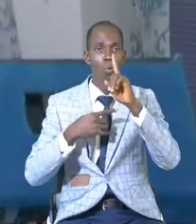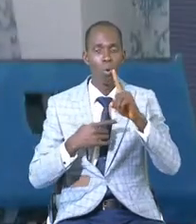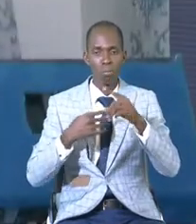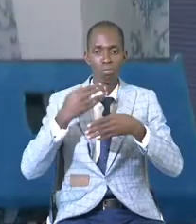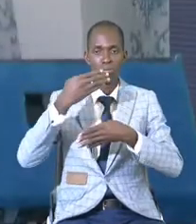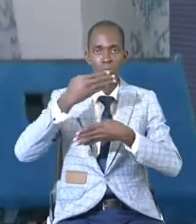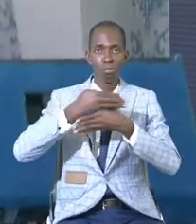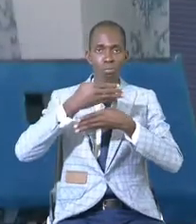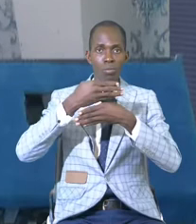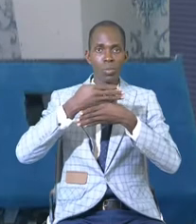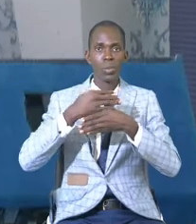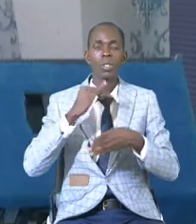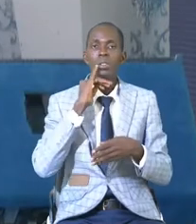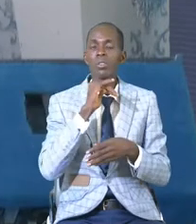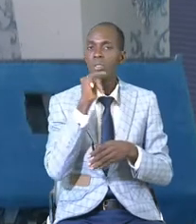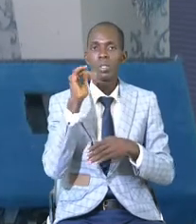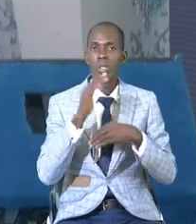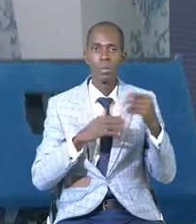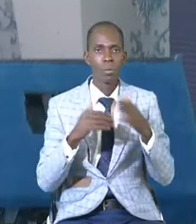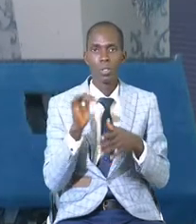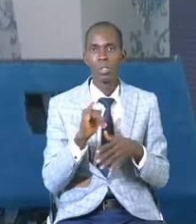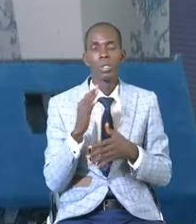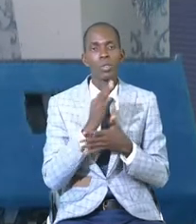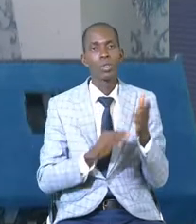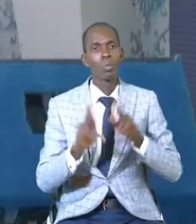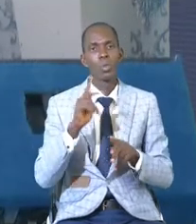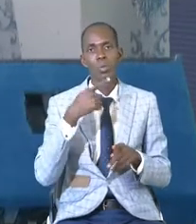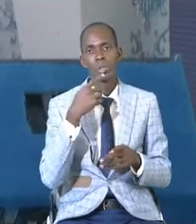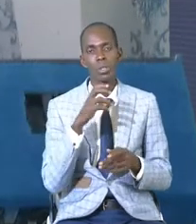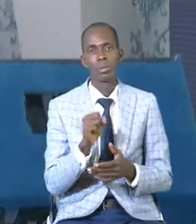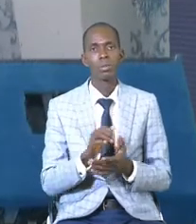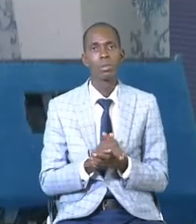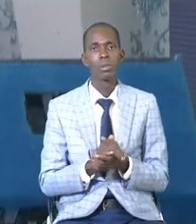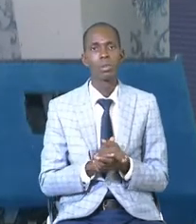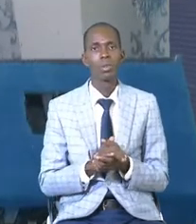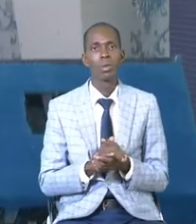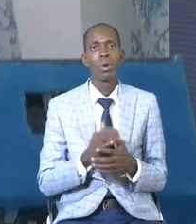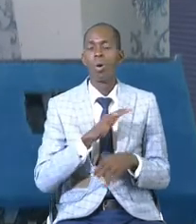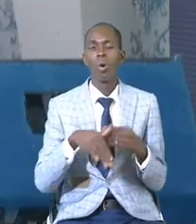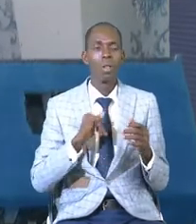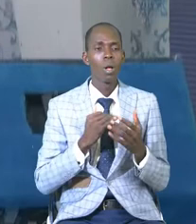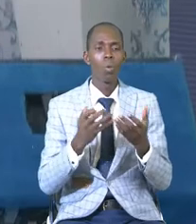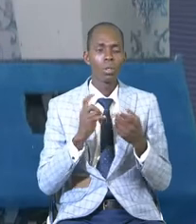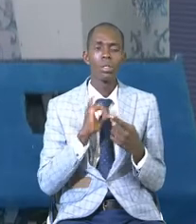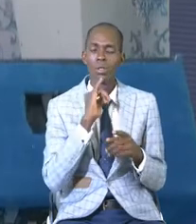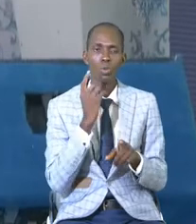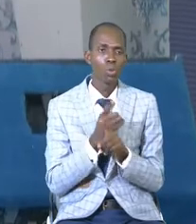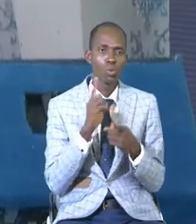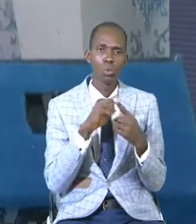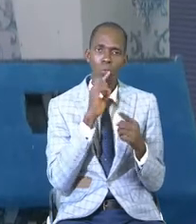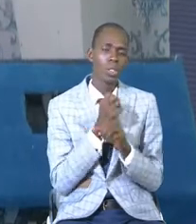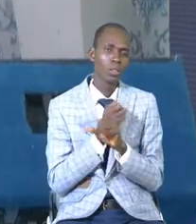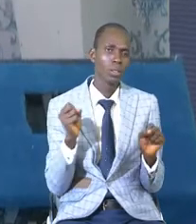not a building. Some people say, all I want is to get saved. I don't want to be part of